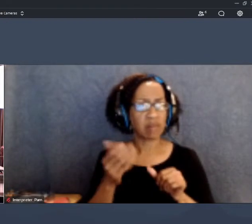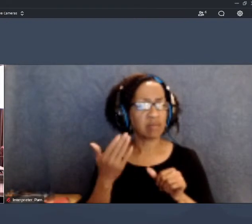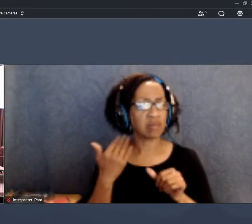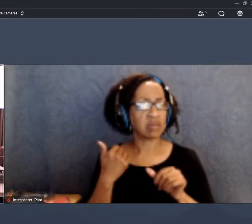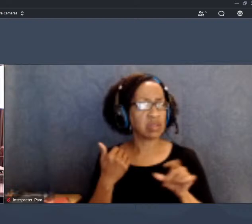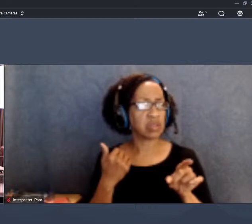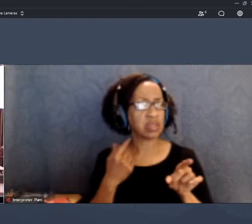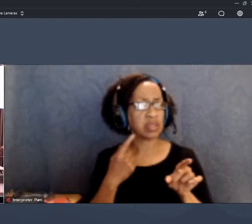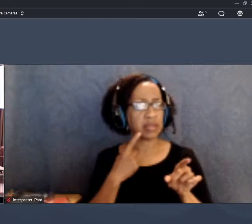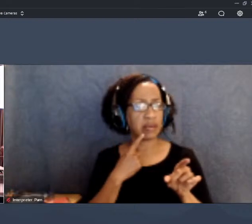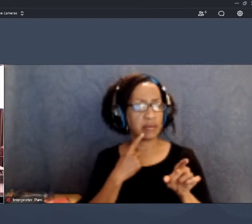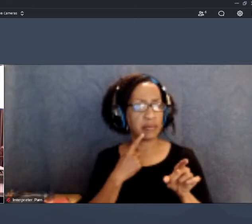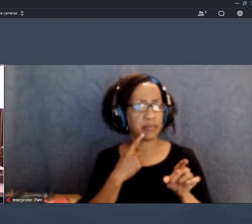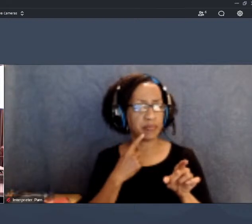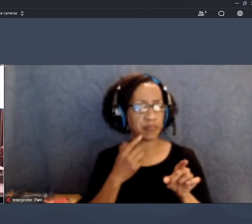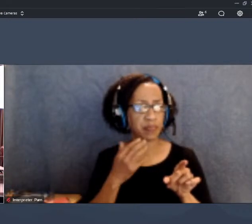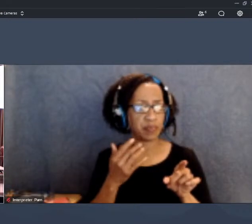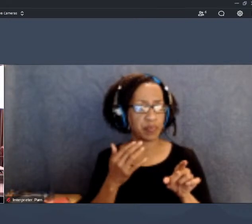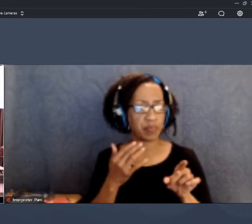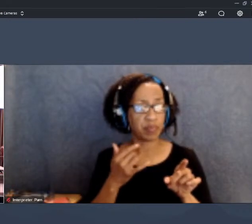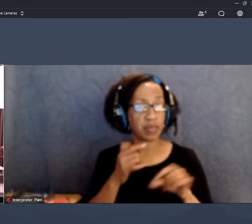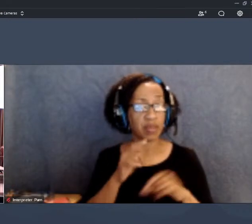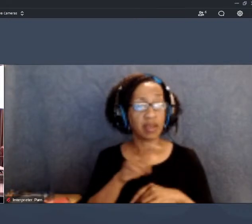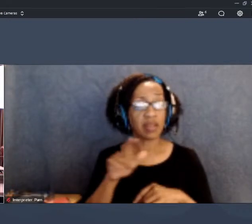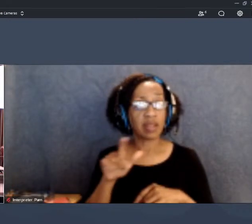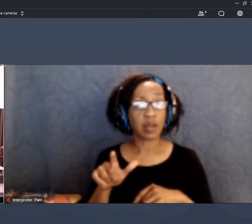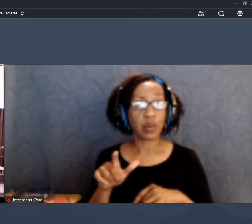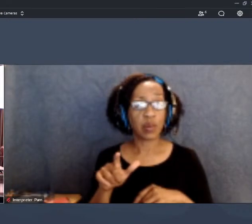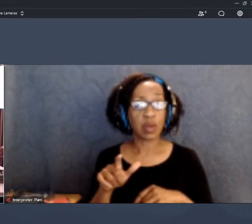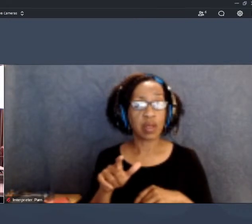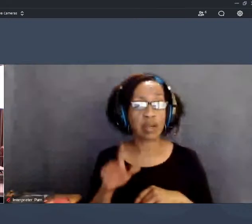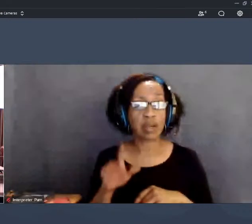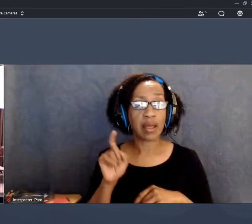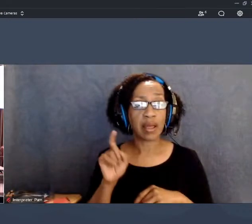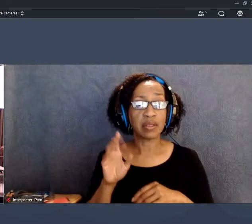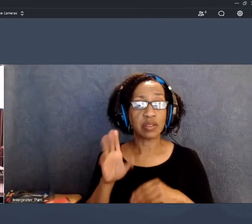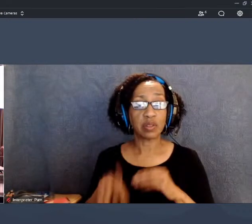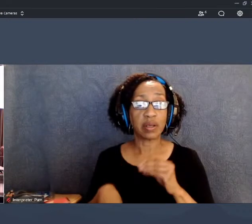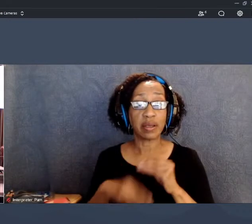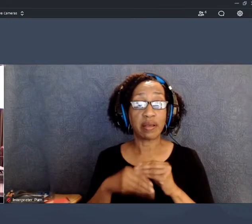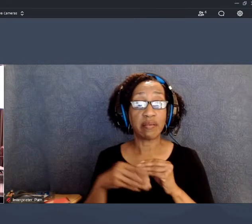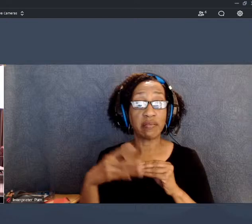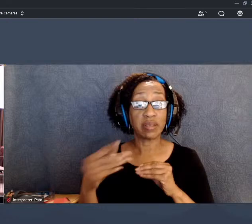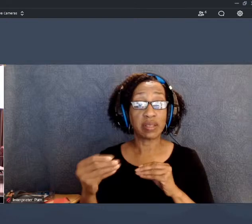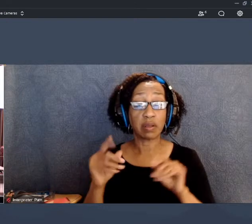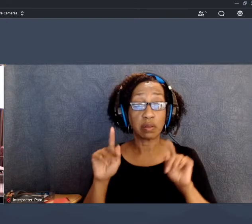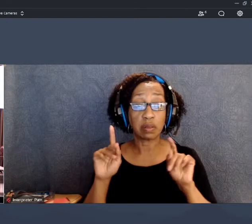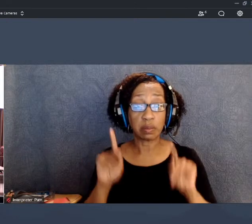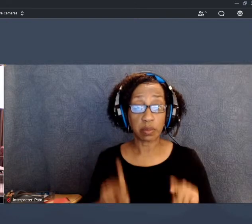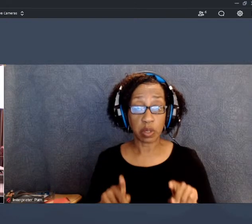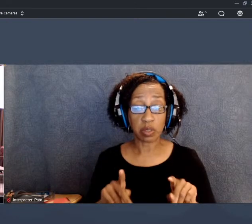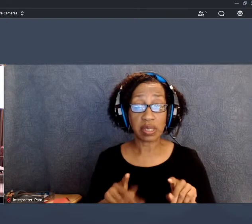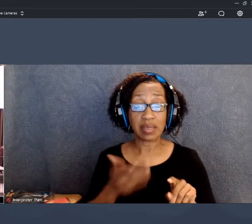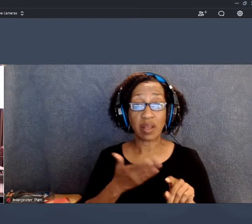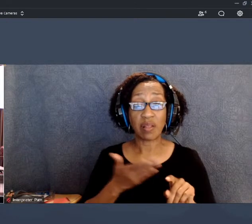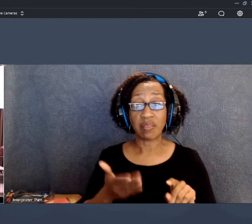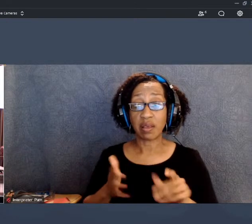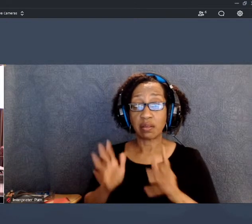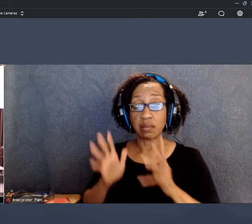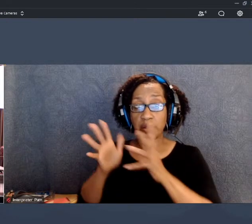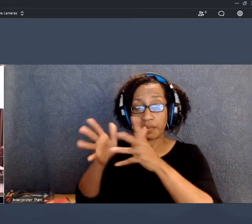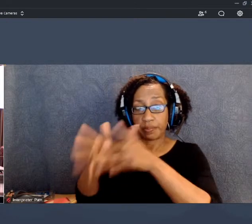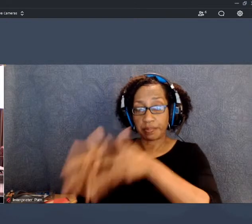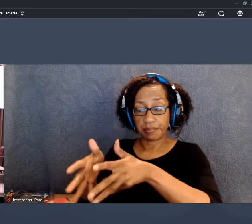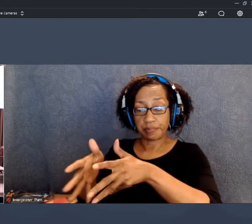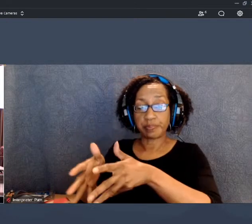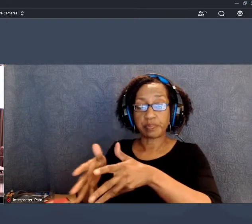mentioning something about the landlord has to evict the tenant, put their things out, wait a certain amount of days,